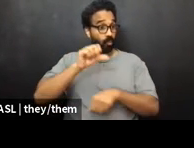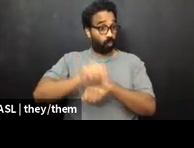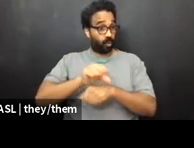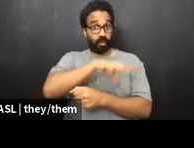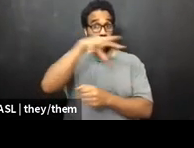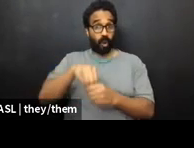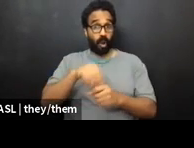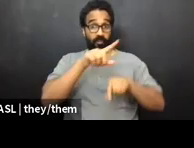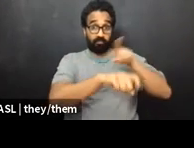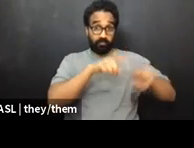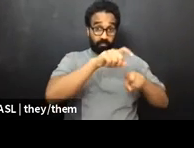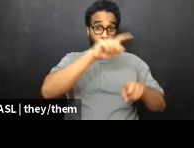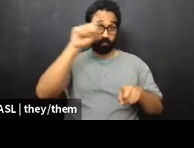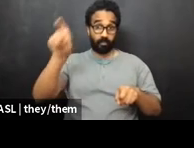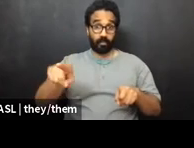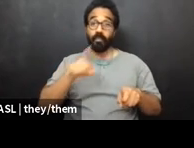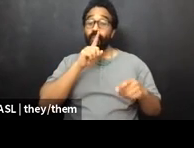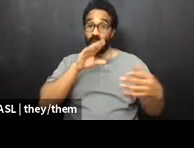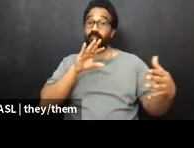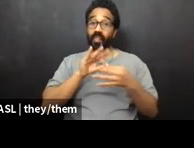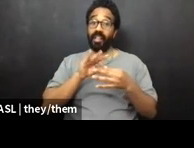person, relates back to that as well.